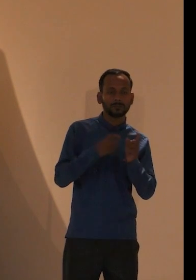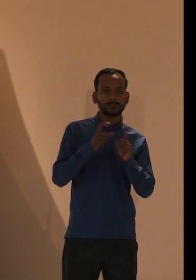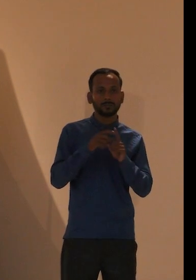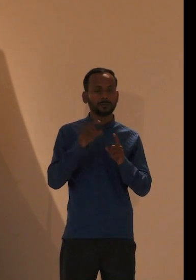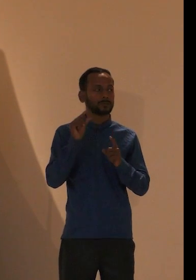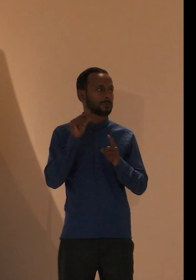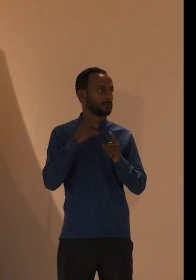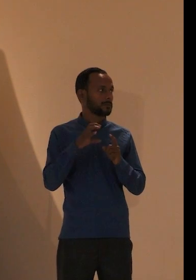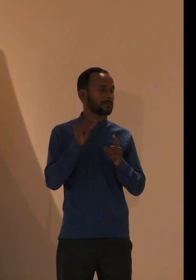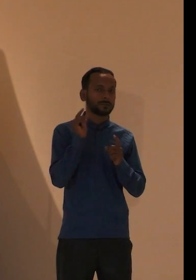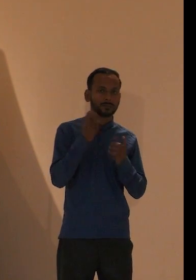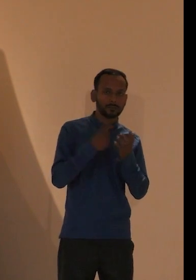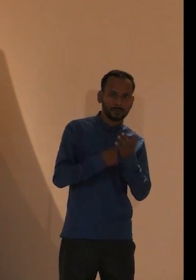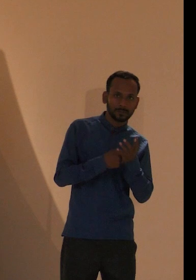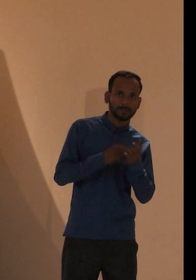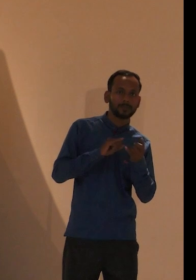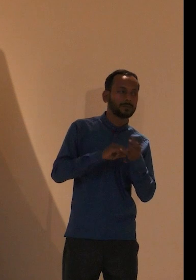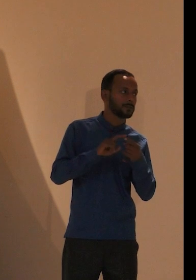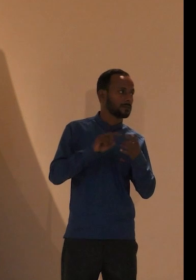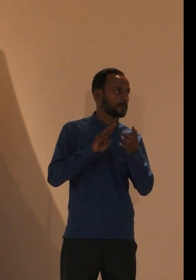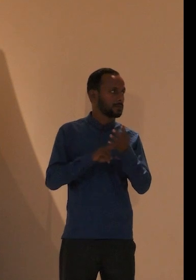the museum with